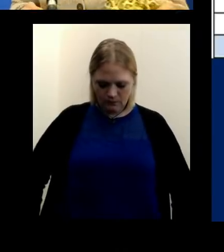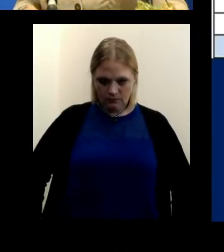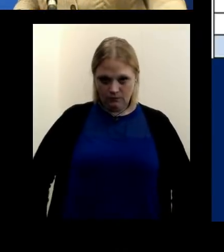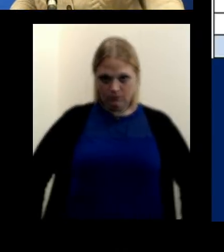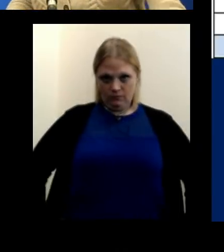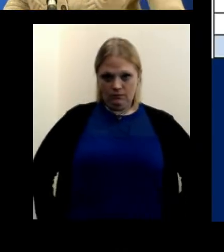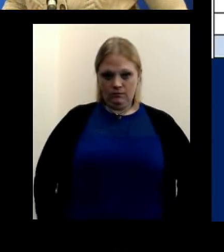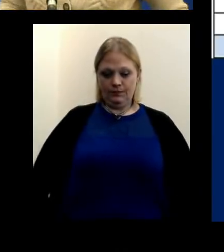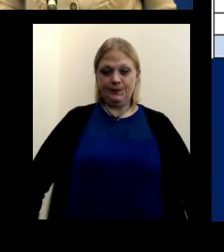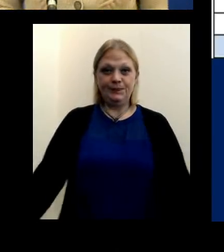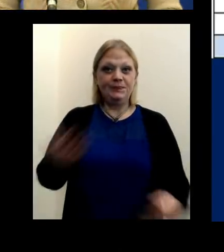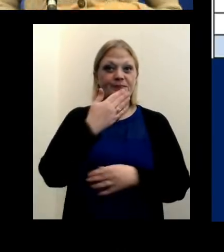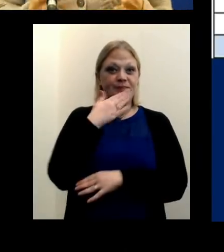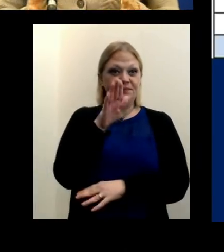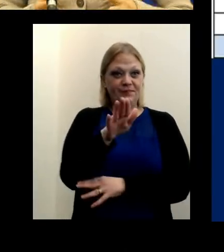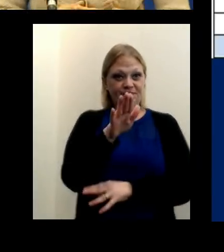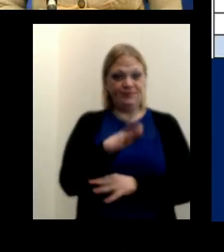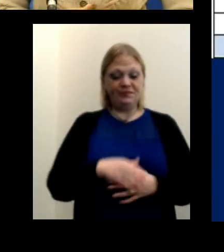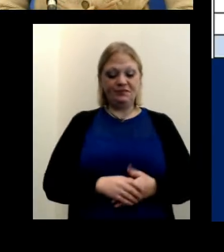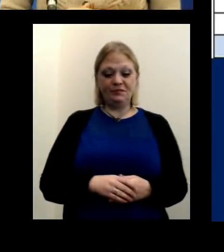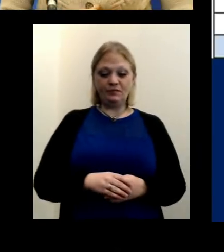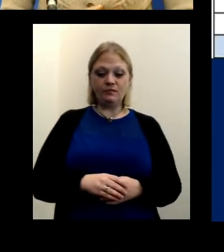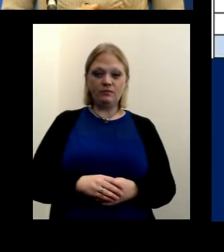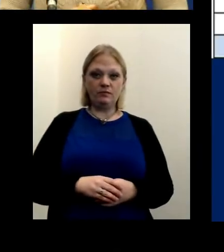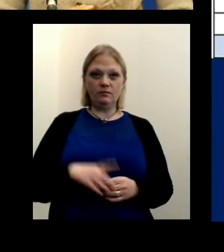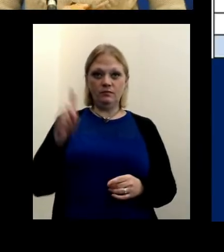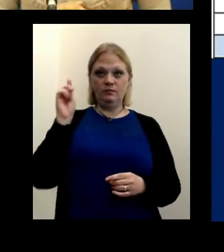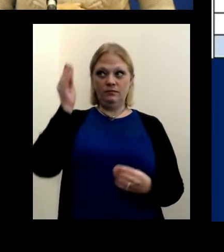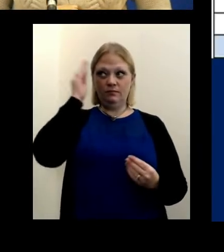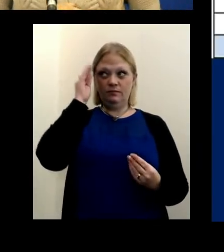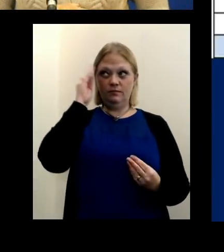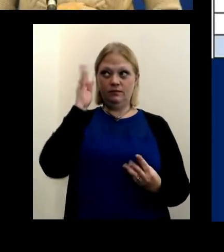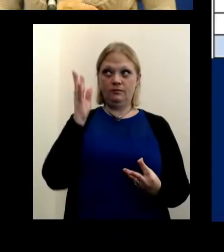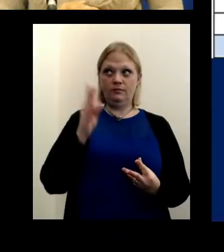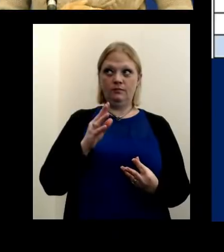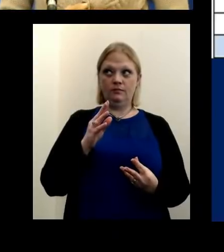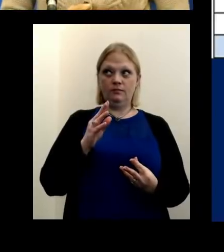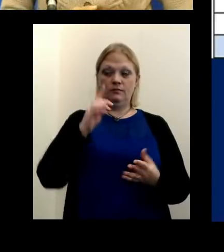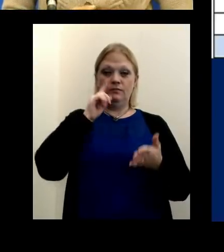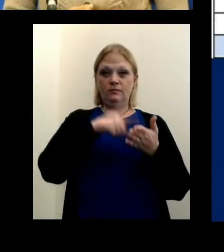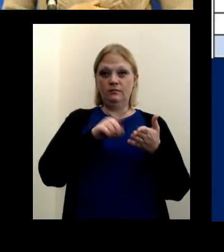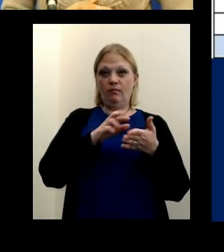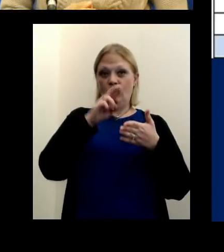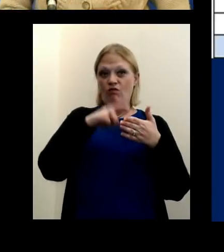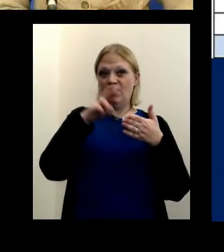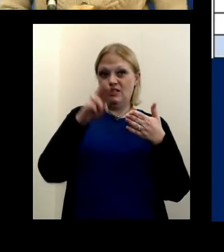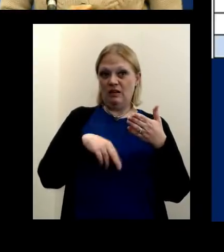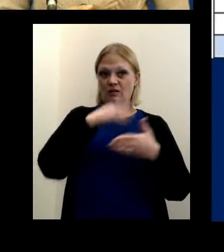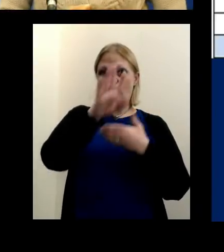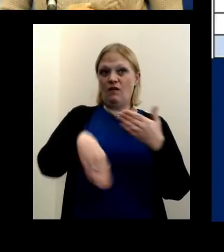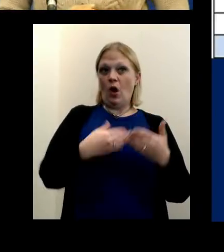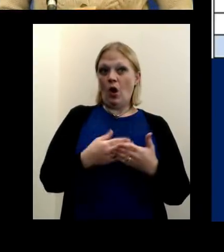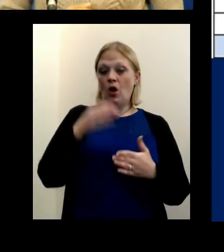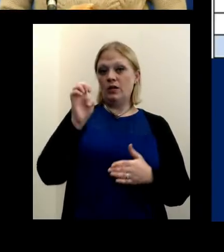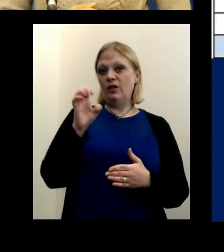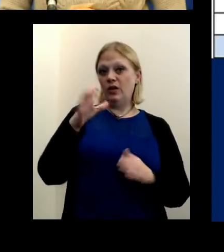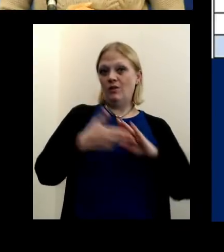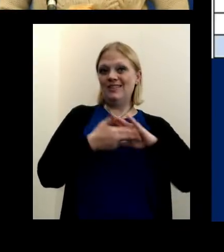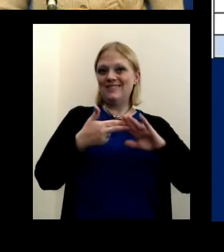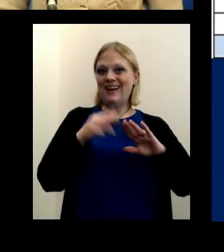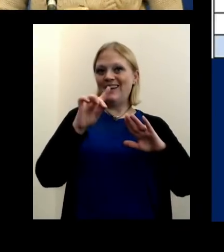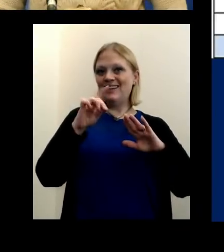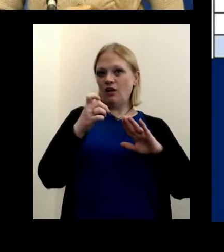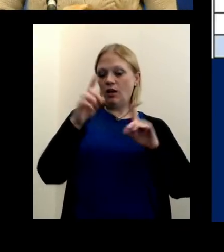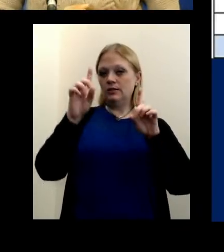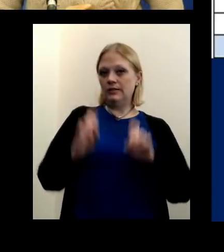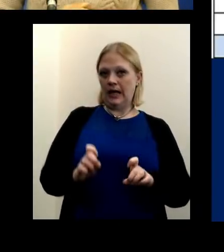Thank you. Good afternoon. So these are data looking at the results of all the Erie County diagnostic tests